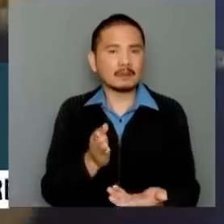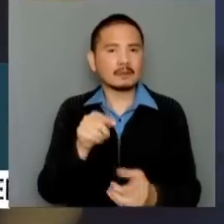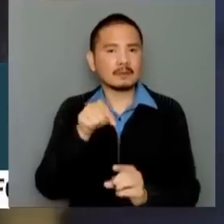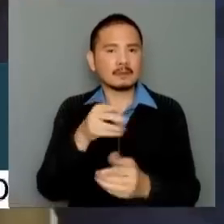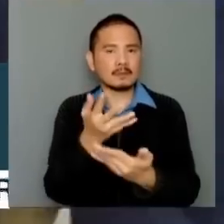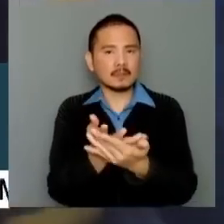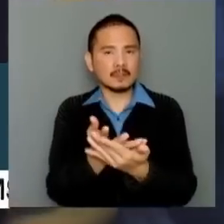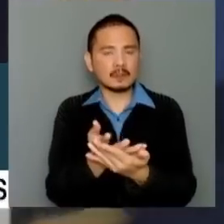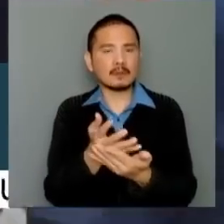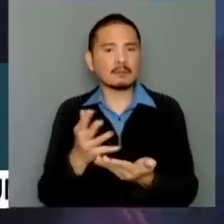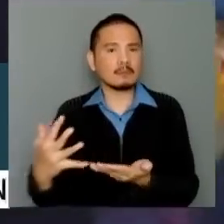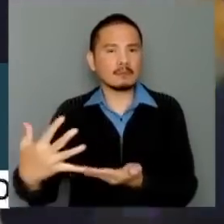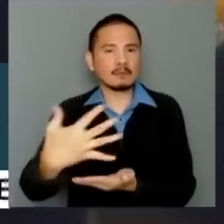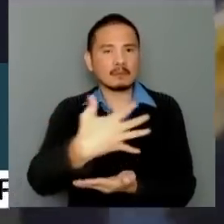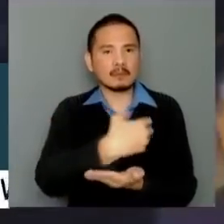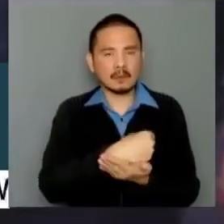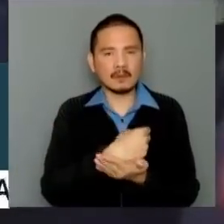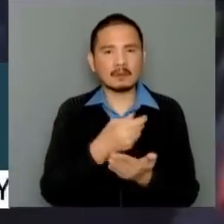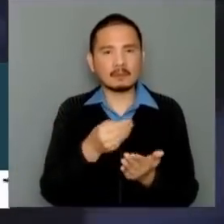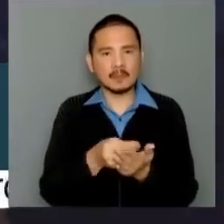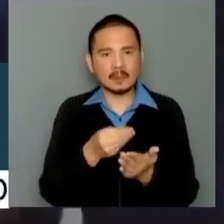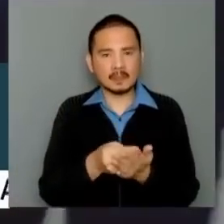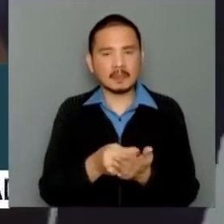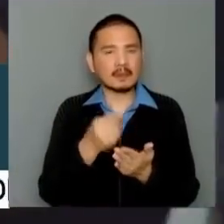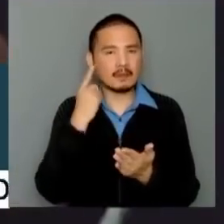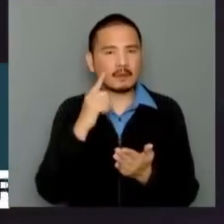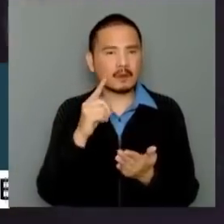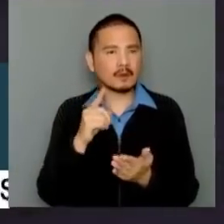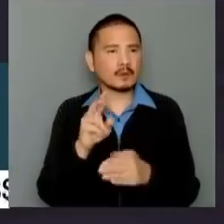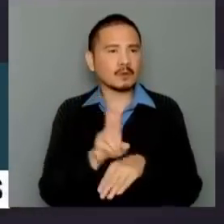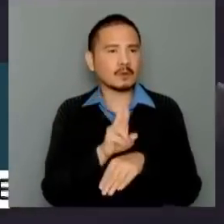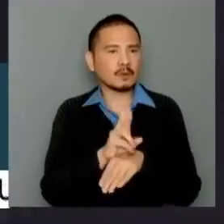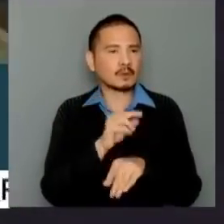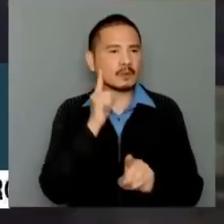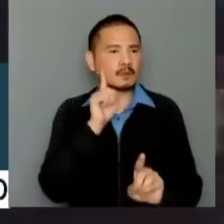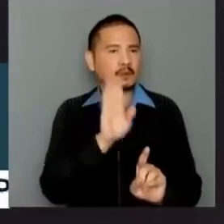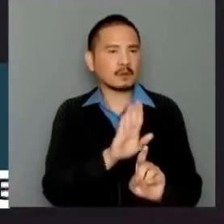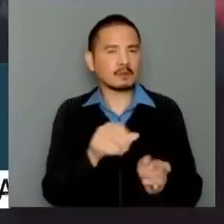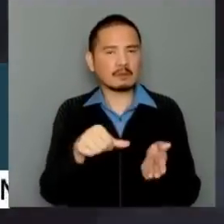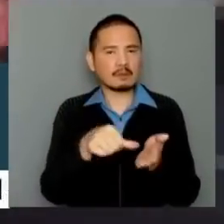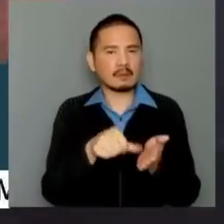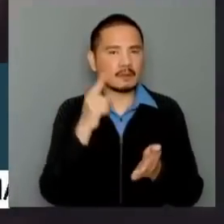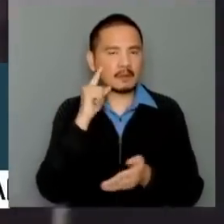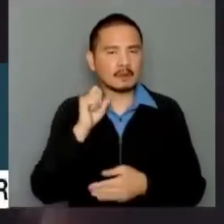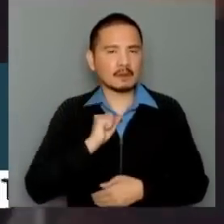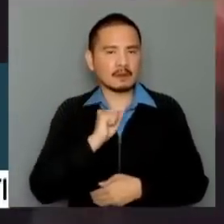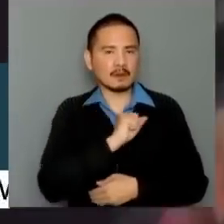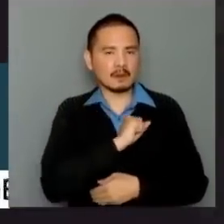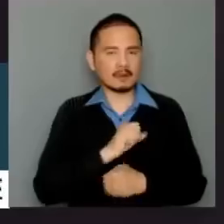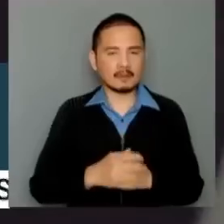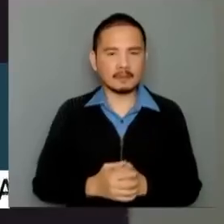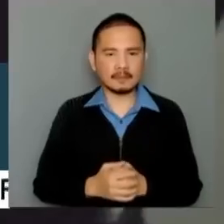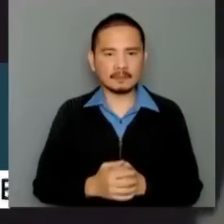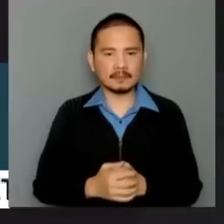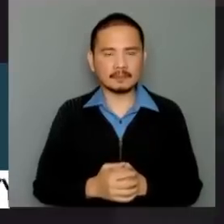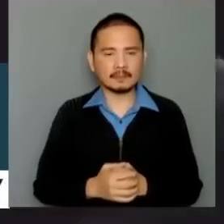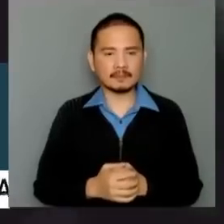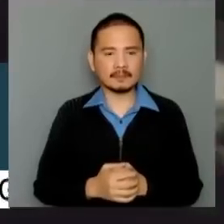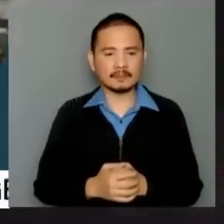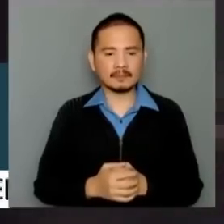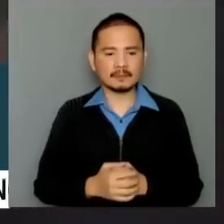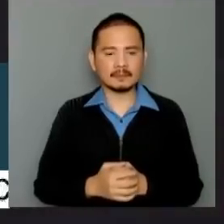her 2016 senatorial bid. Former Justice Secretary Vitaliano Aguirre II yesterday pushed back against the restriction of